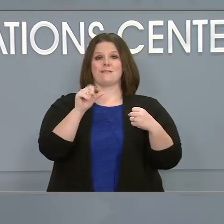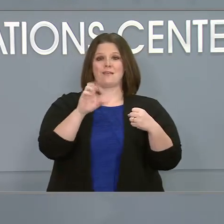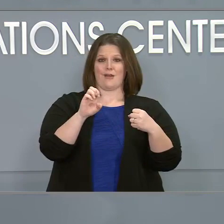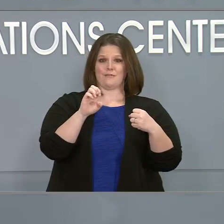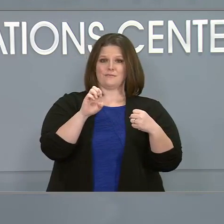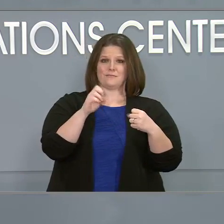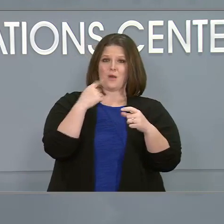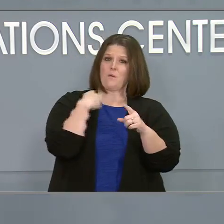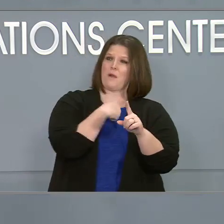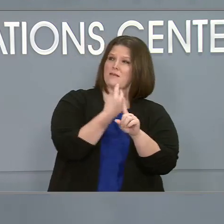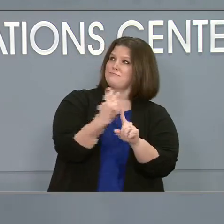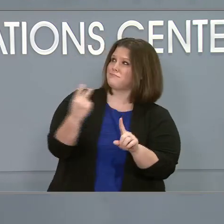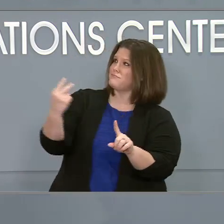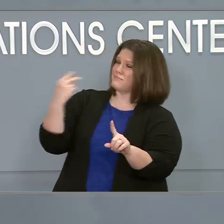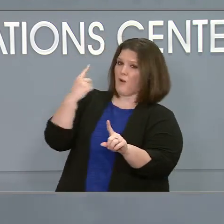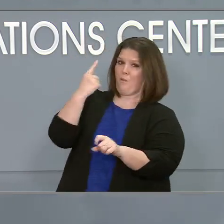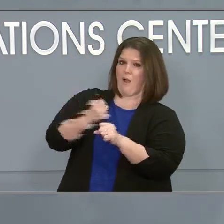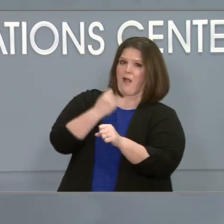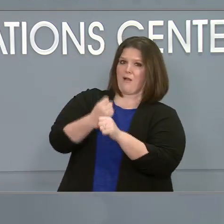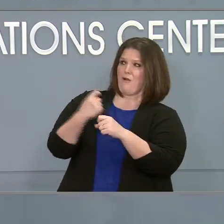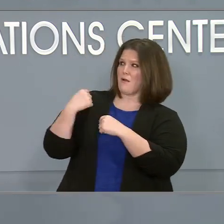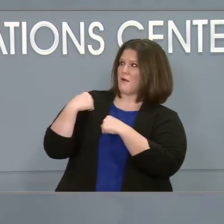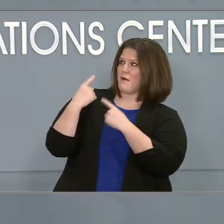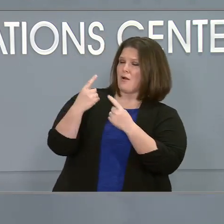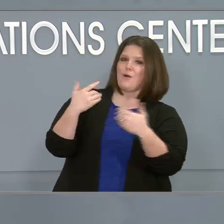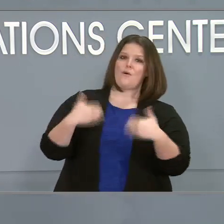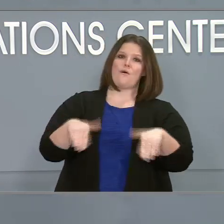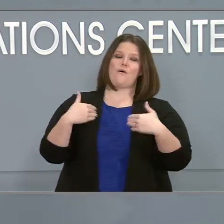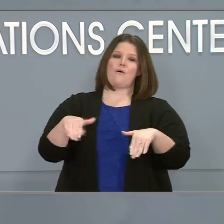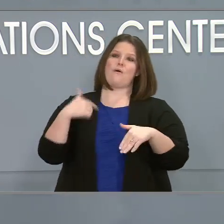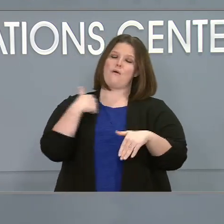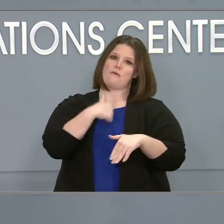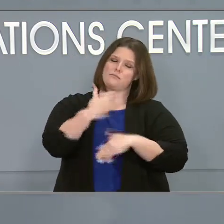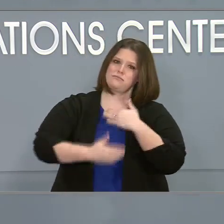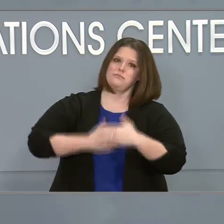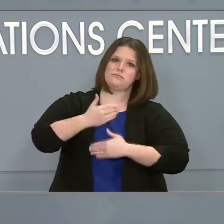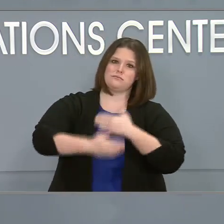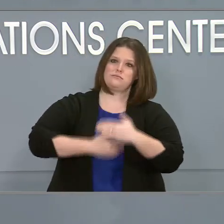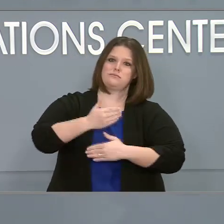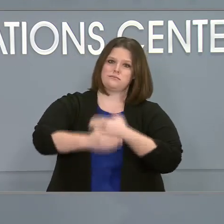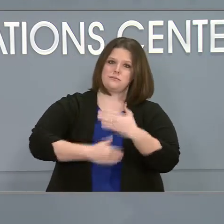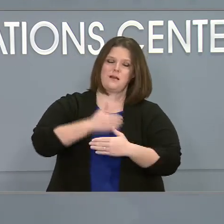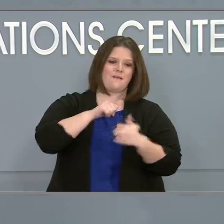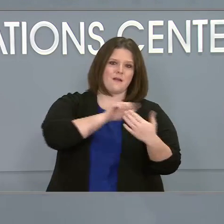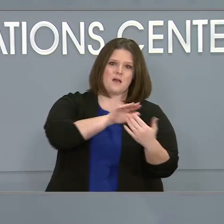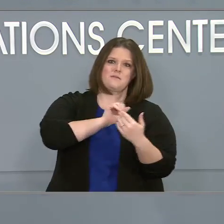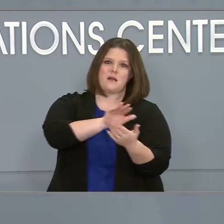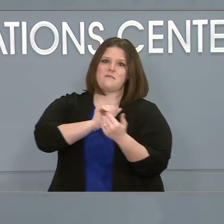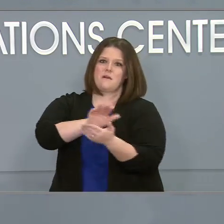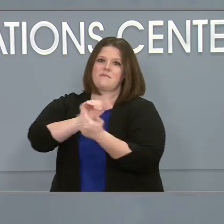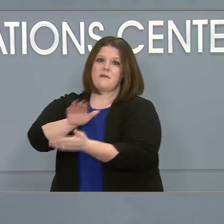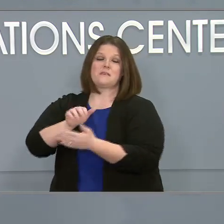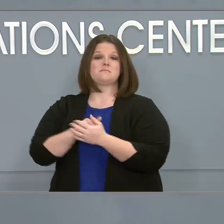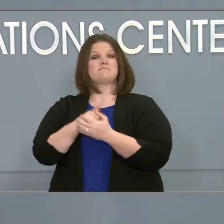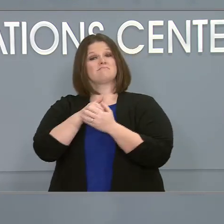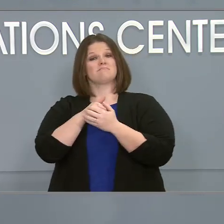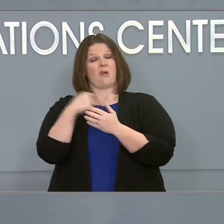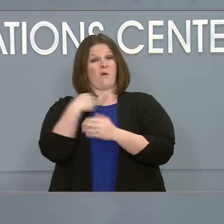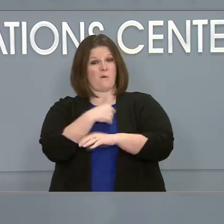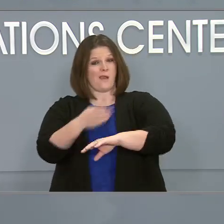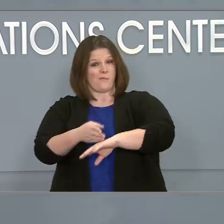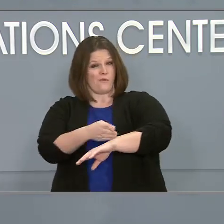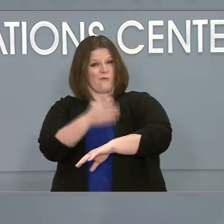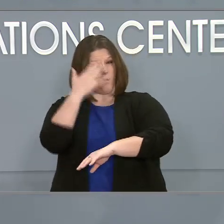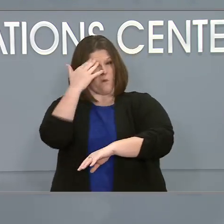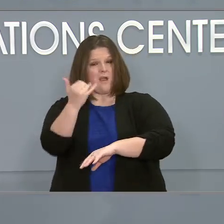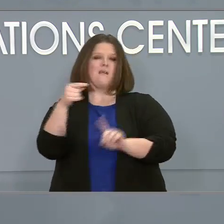long way in our fight against the virus and its variants, thanks to the amazing vaccines that are saving lives and allowing